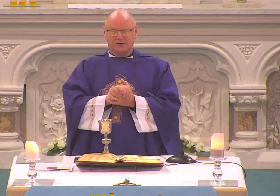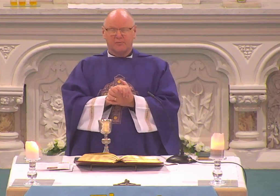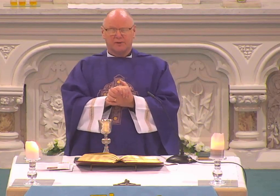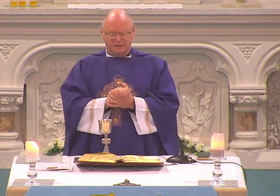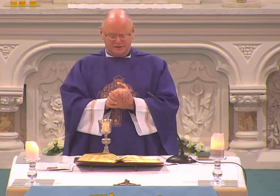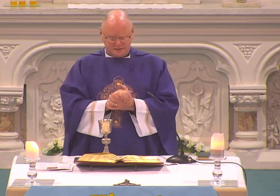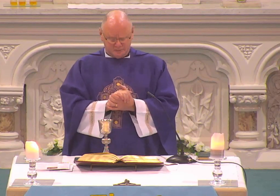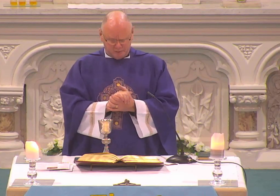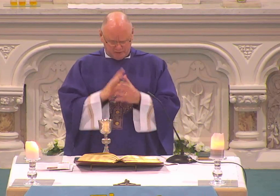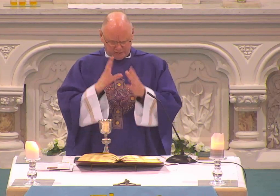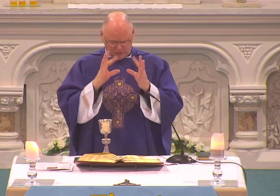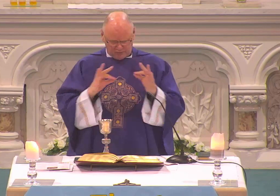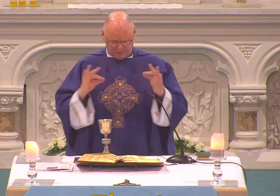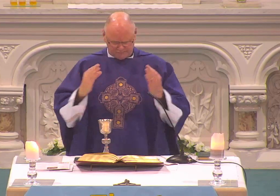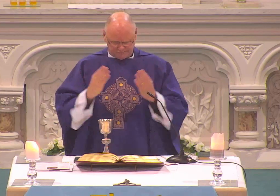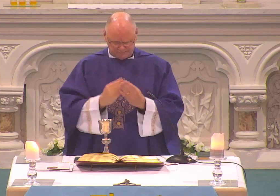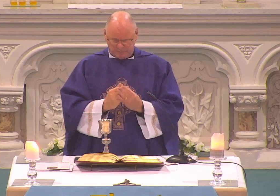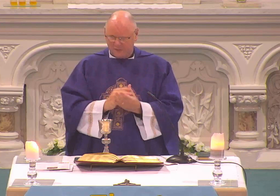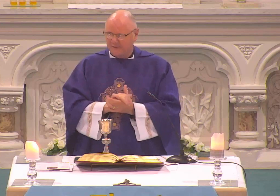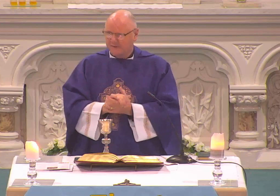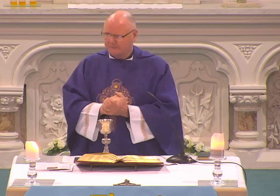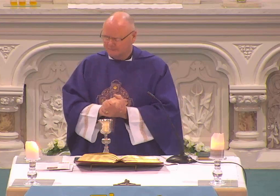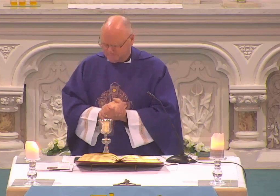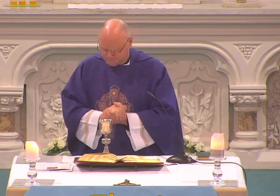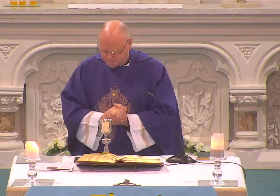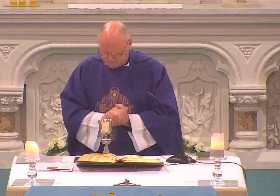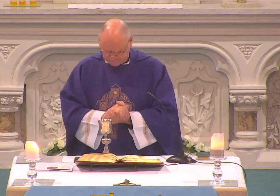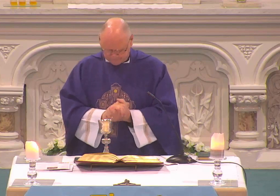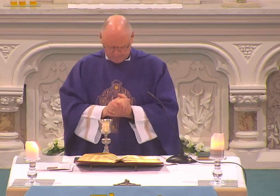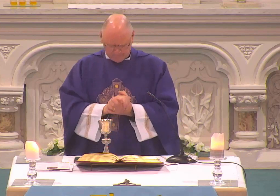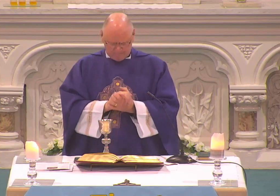other, "Peace be with you."